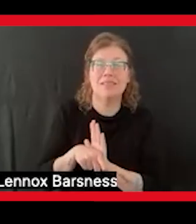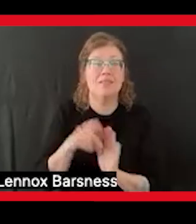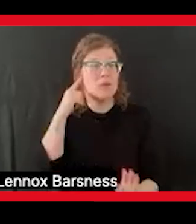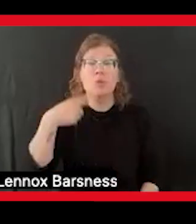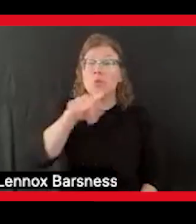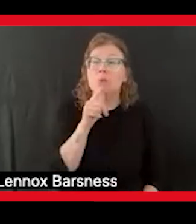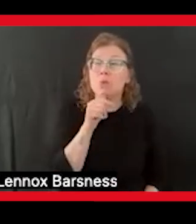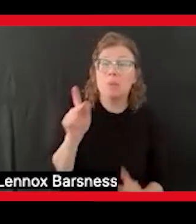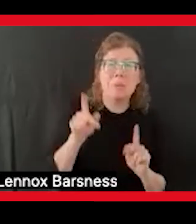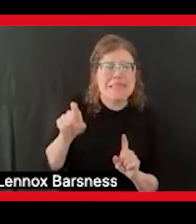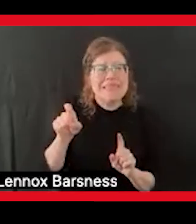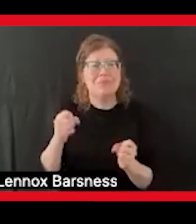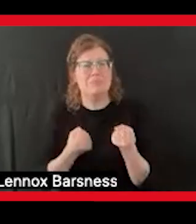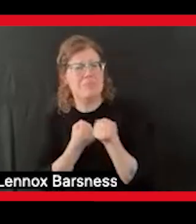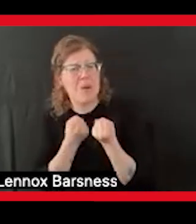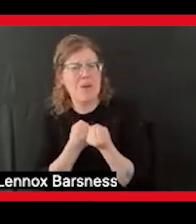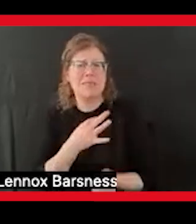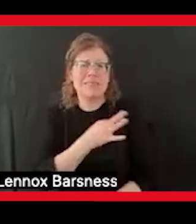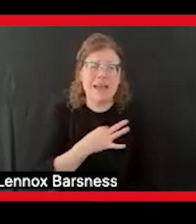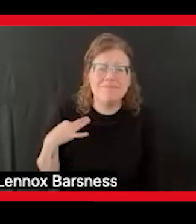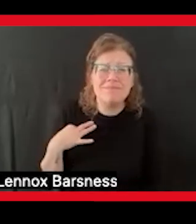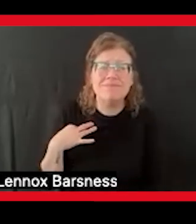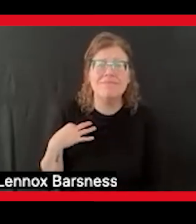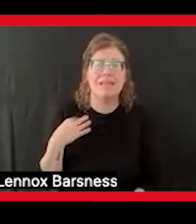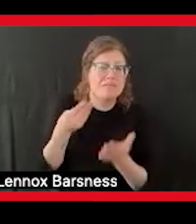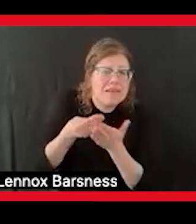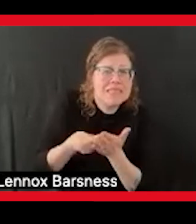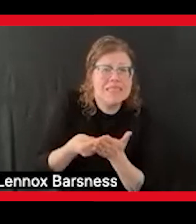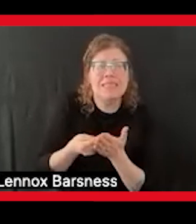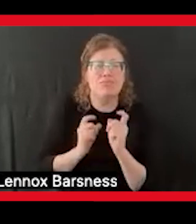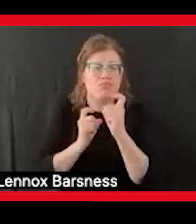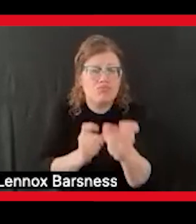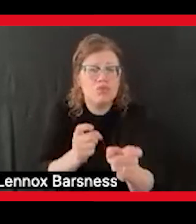assistance to access support from someone outside of Calgary Arts Development.